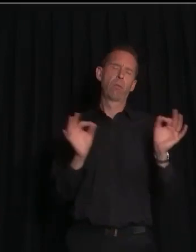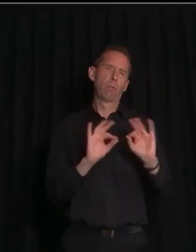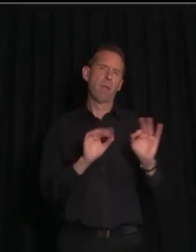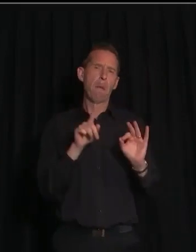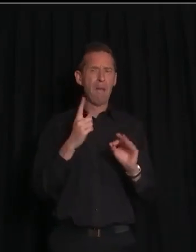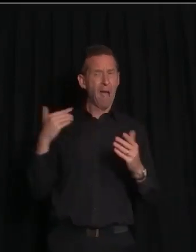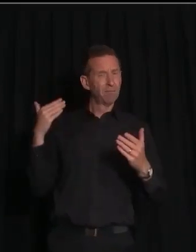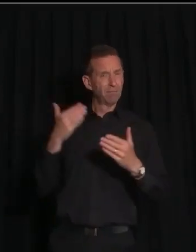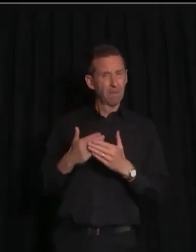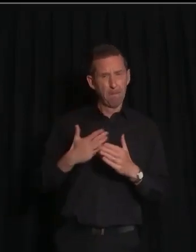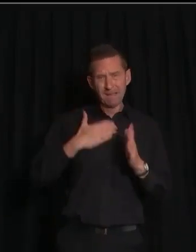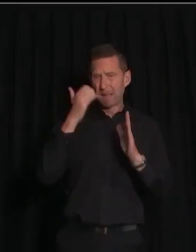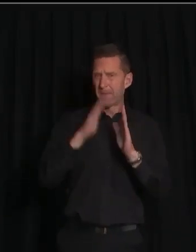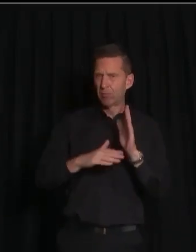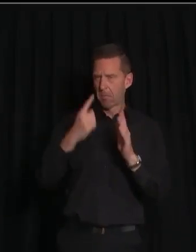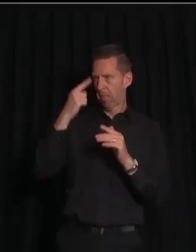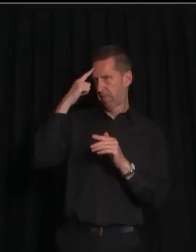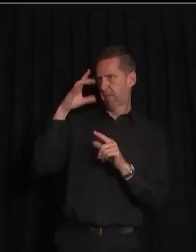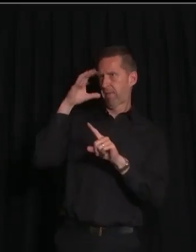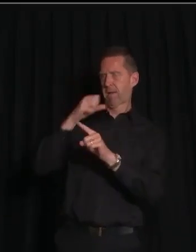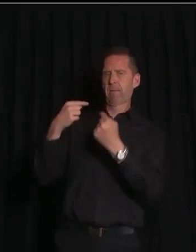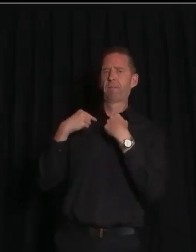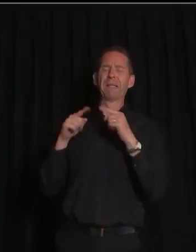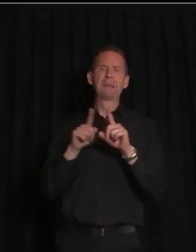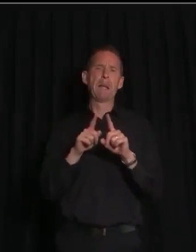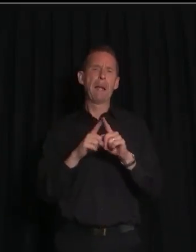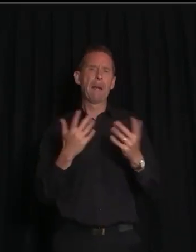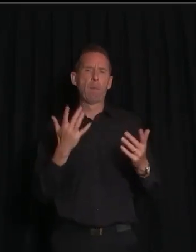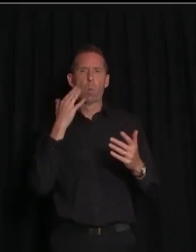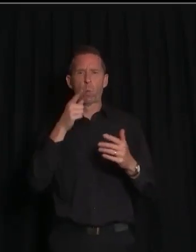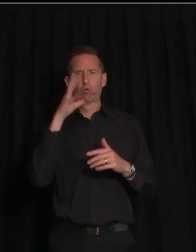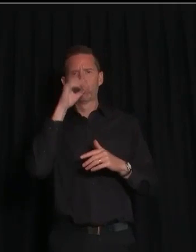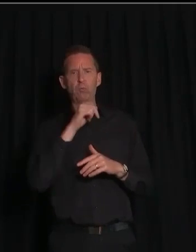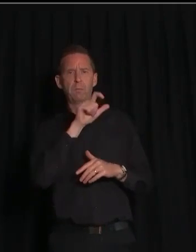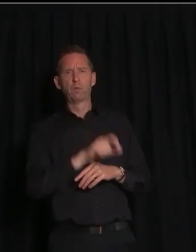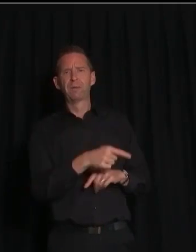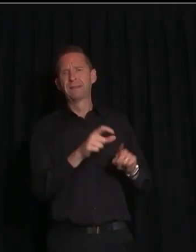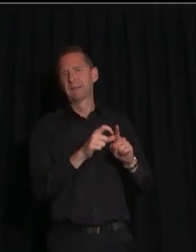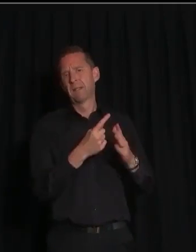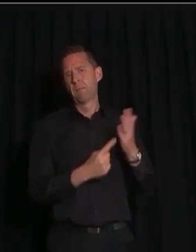my experience. And it's the same thing with being disabled. People with a disability,